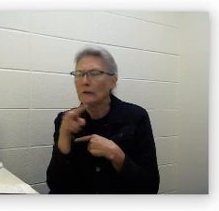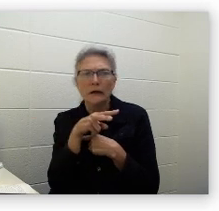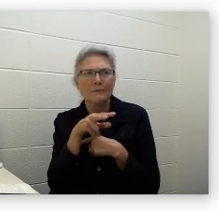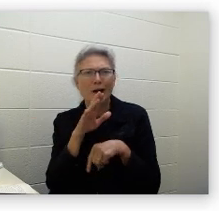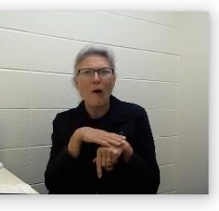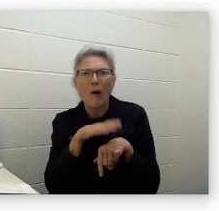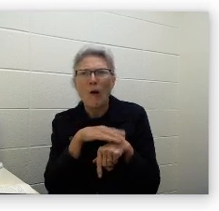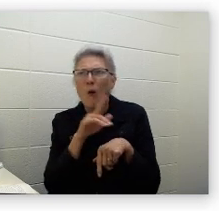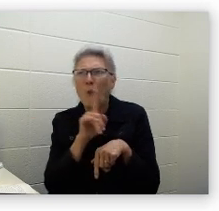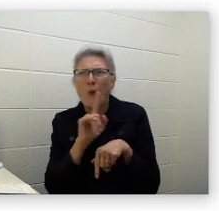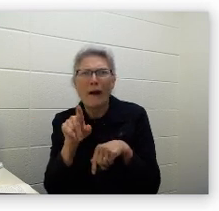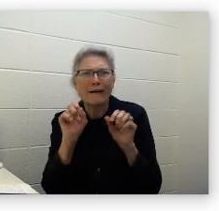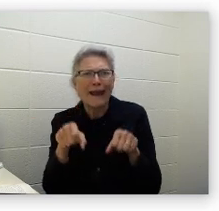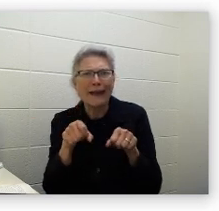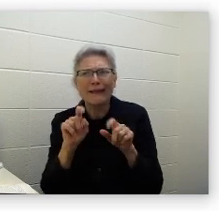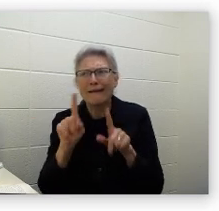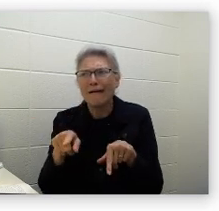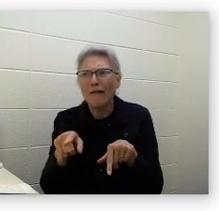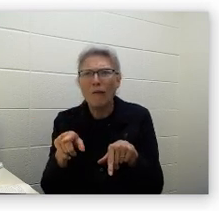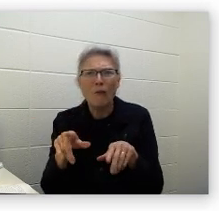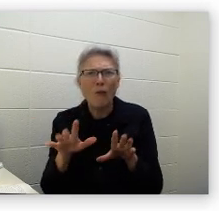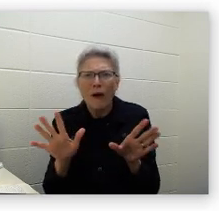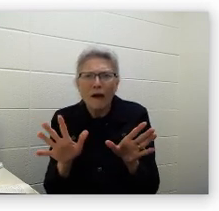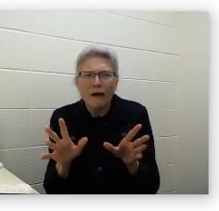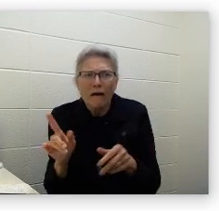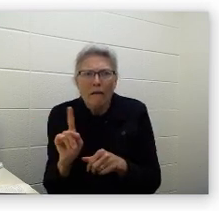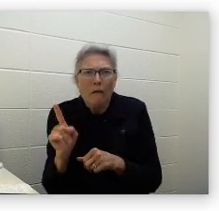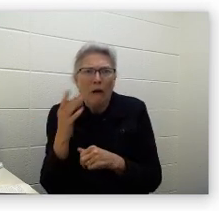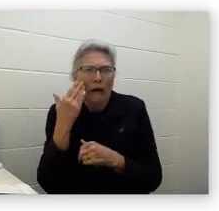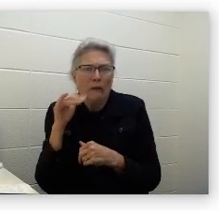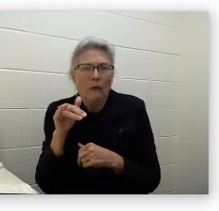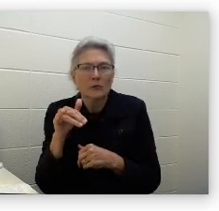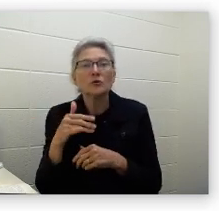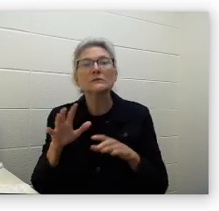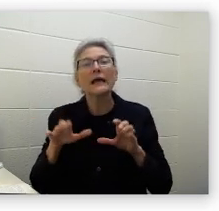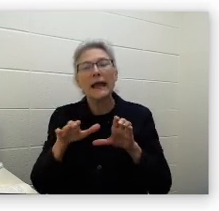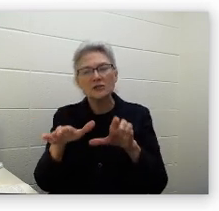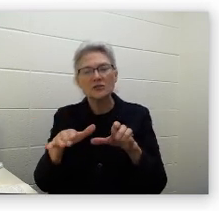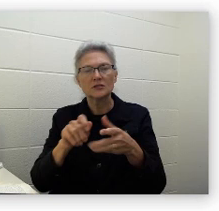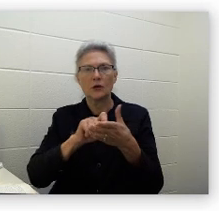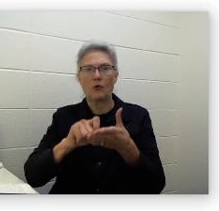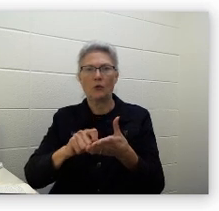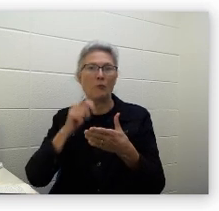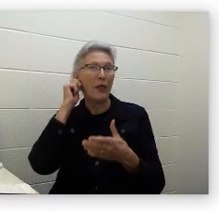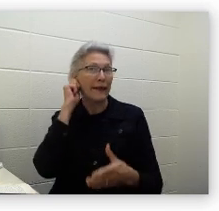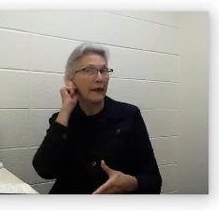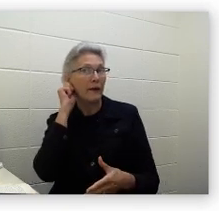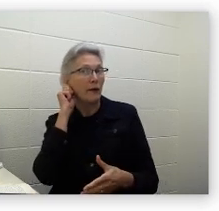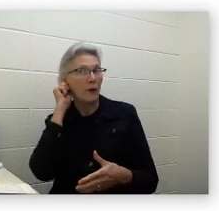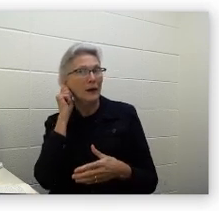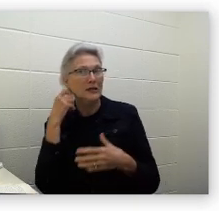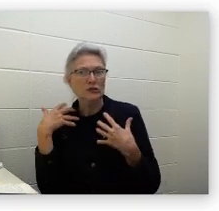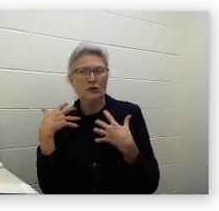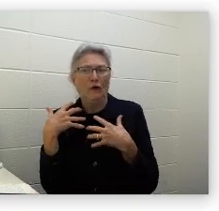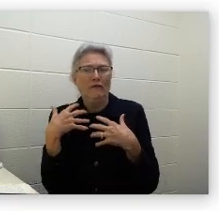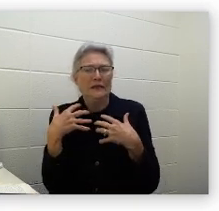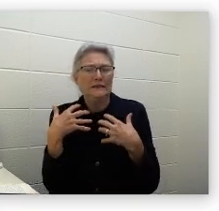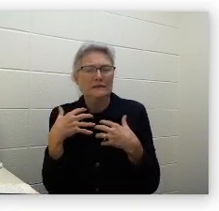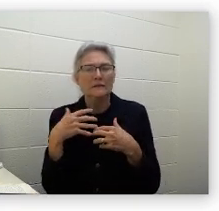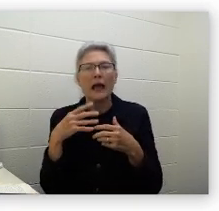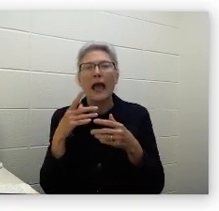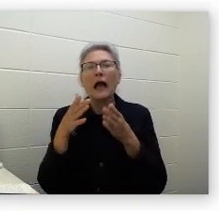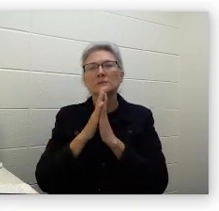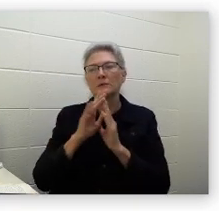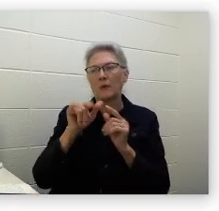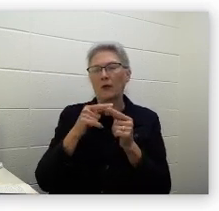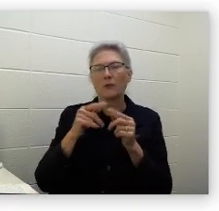questions, where can they go? So in his actions, I wrote pulling ear nervously, asking about